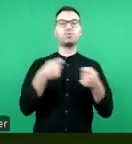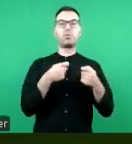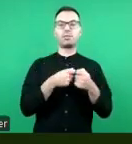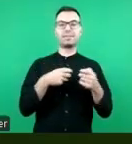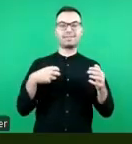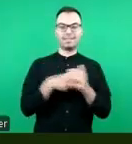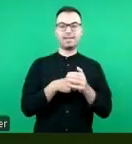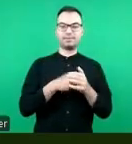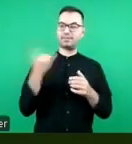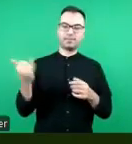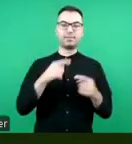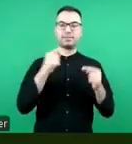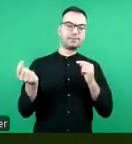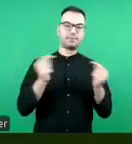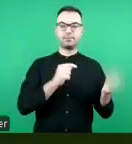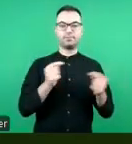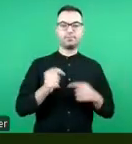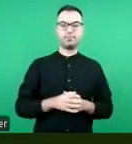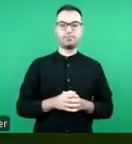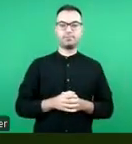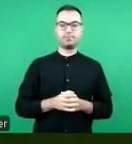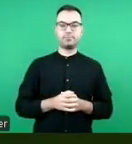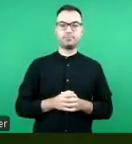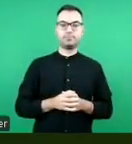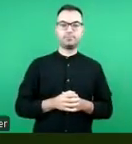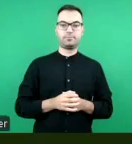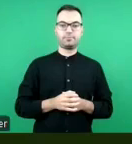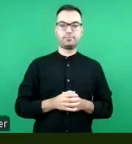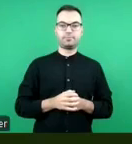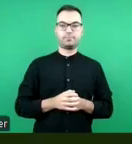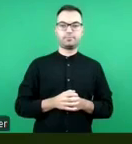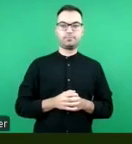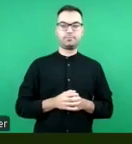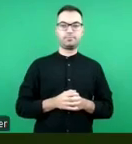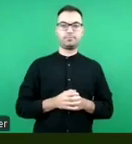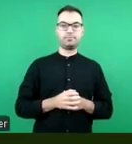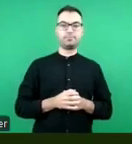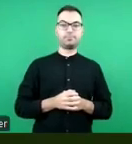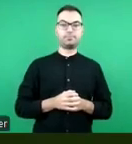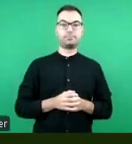matching the title or the scope of the conference actually, that